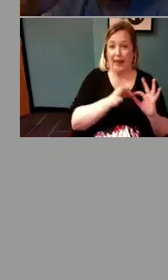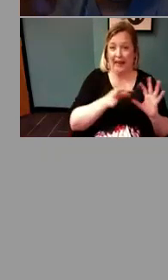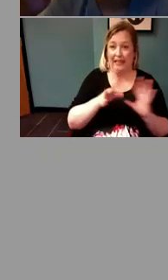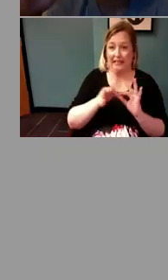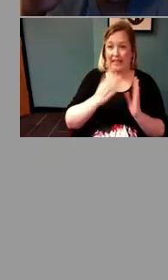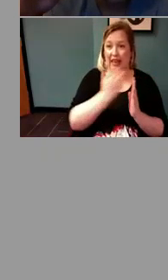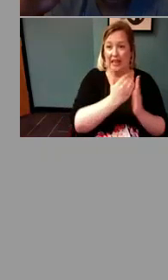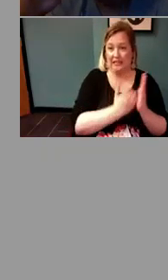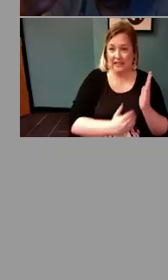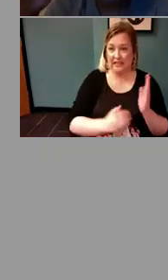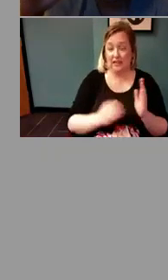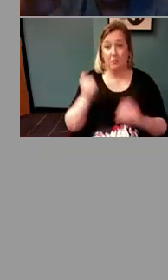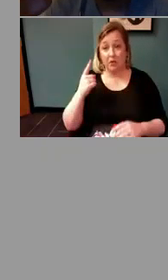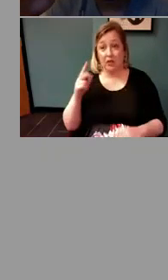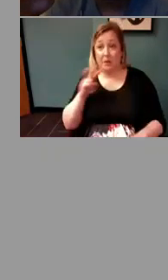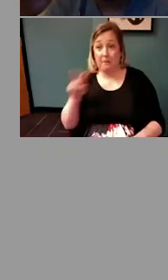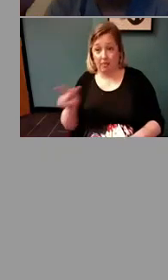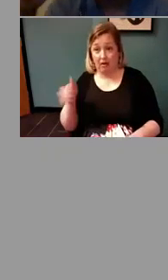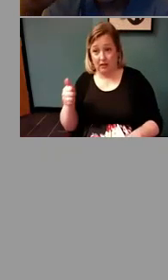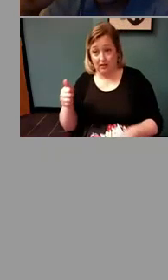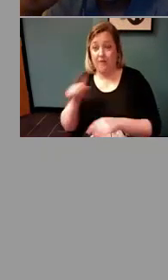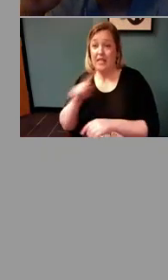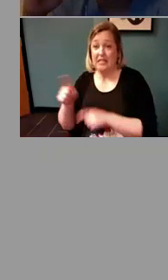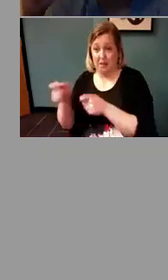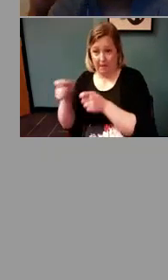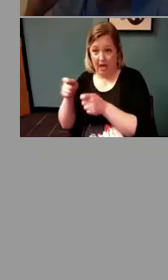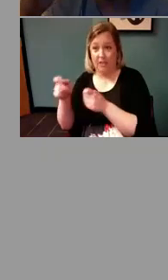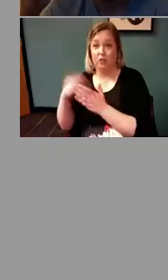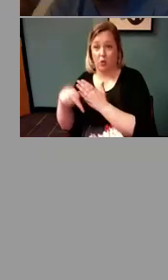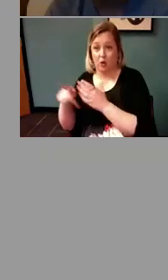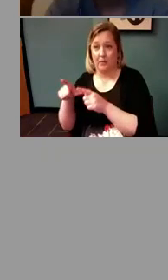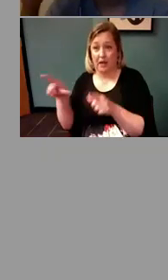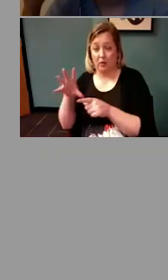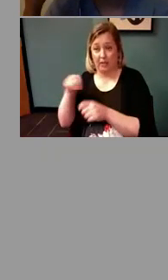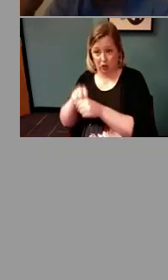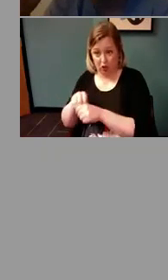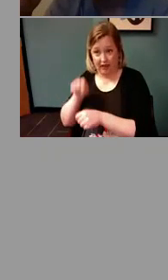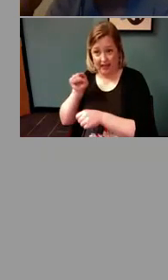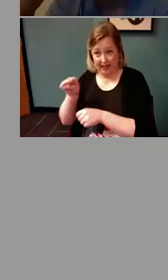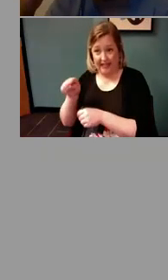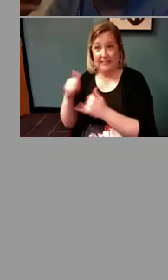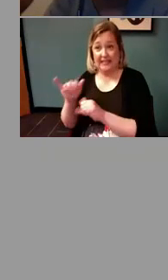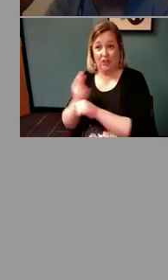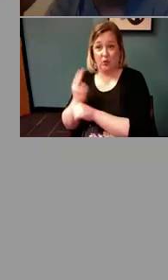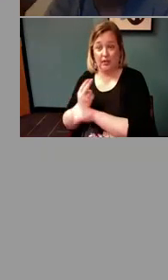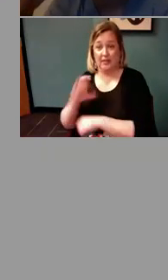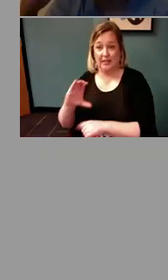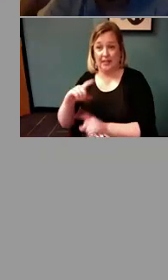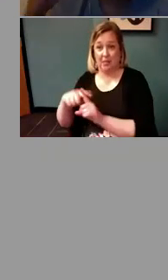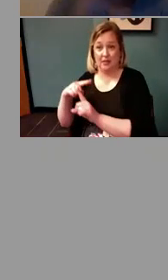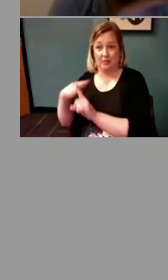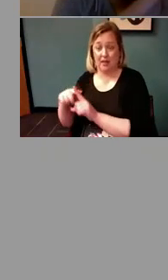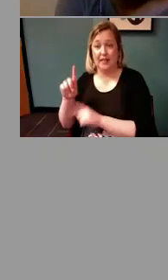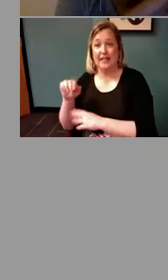Python is a managed programming language, internally it still uses C++ data structures